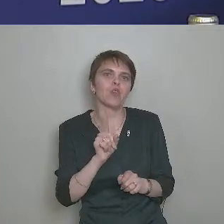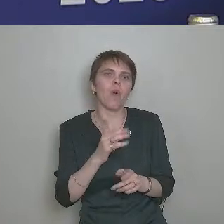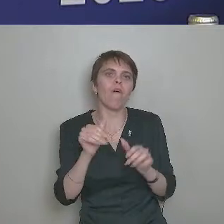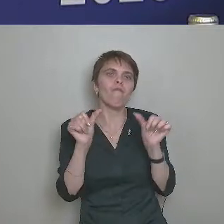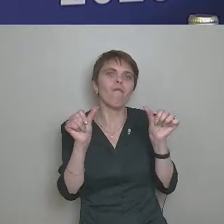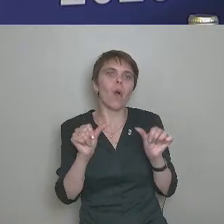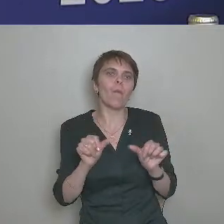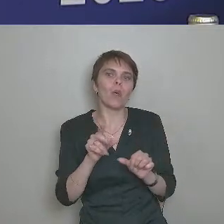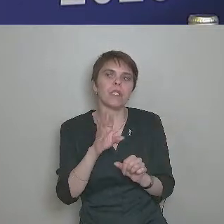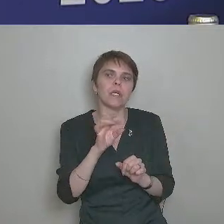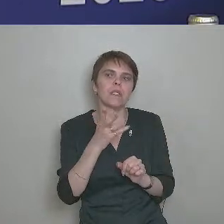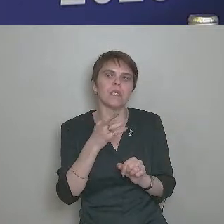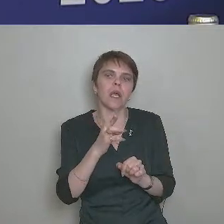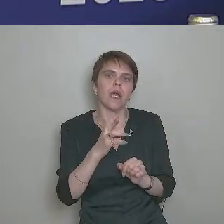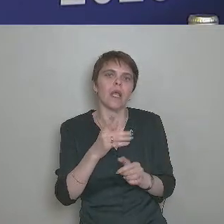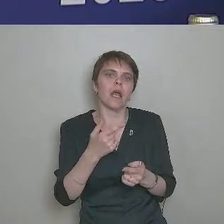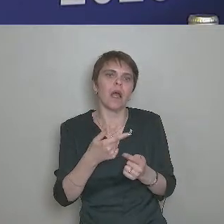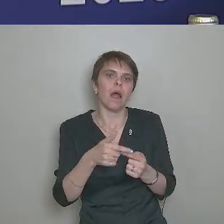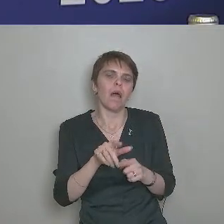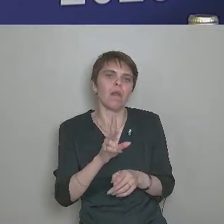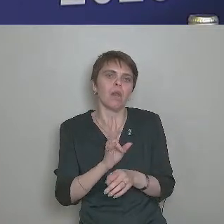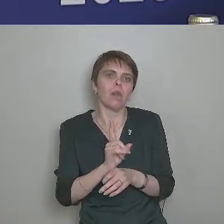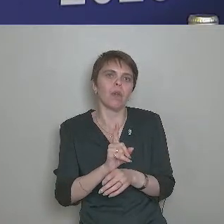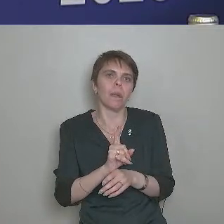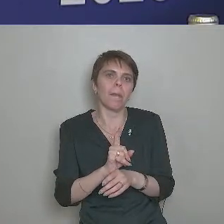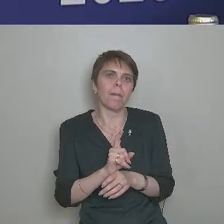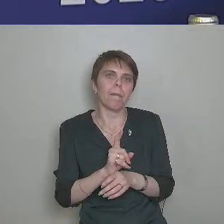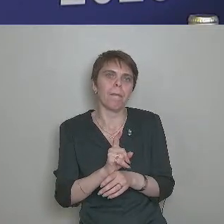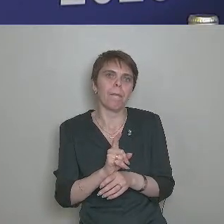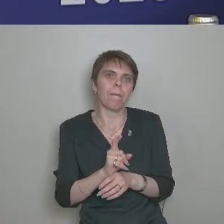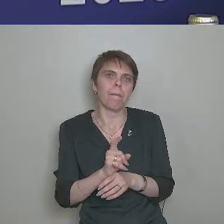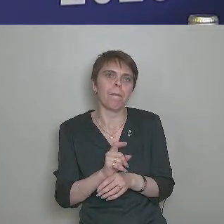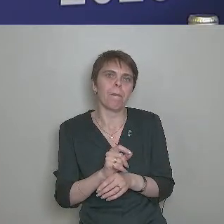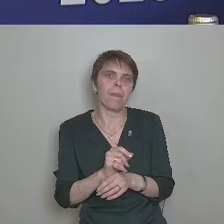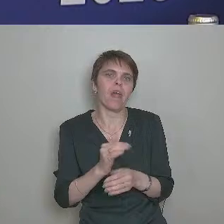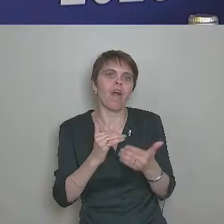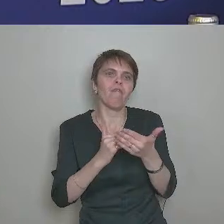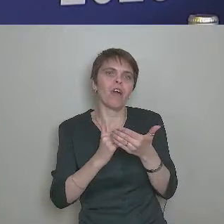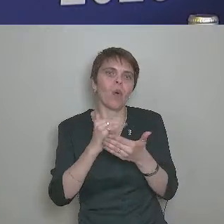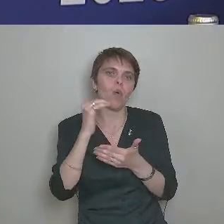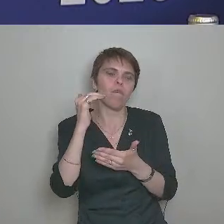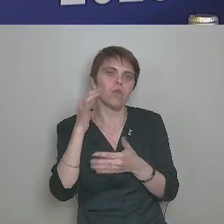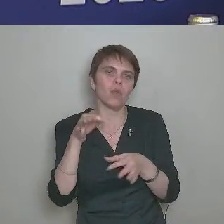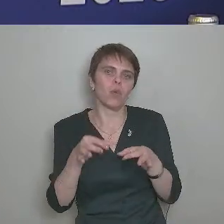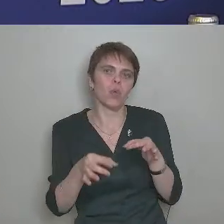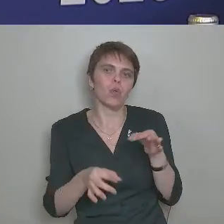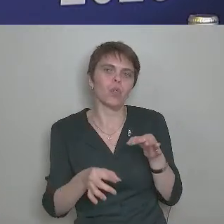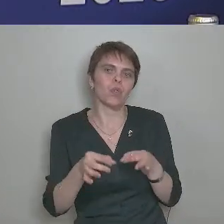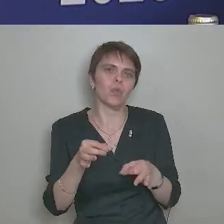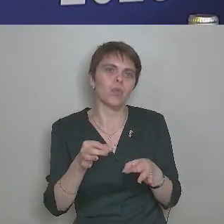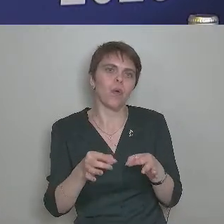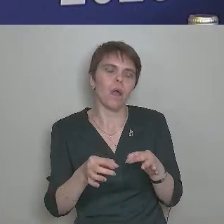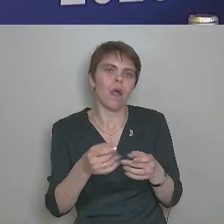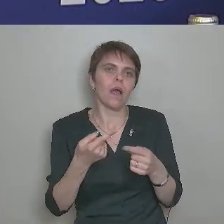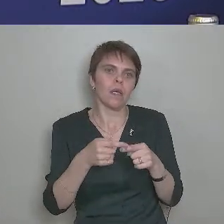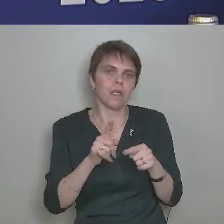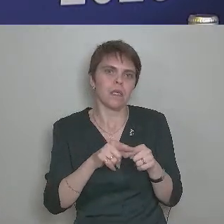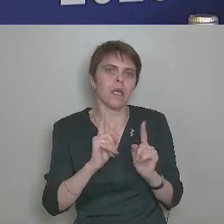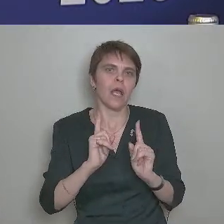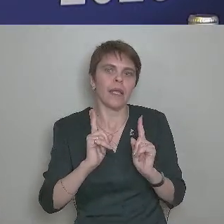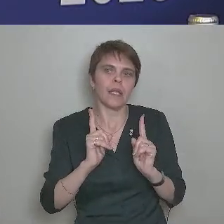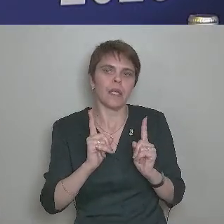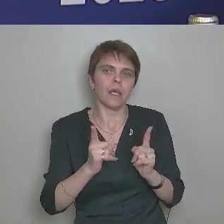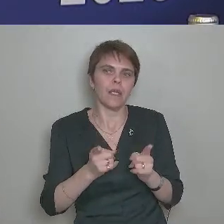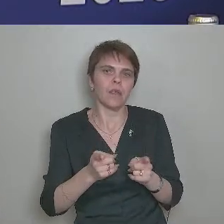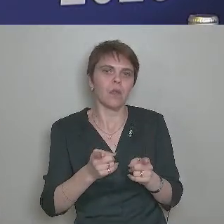Russia, where the excessive formalism is deemed to be violation, and the Supreme Court case